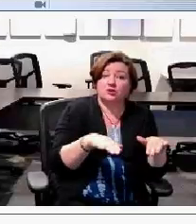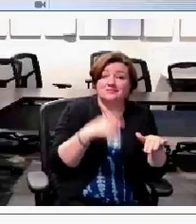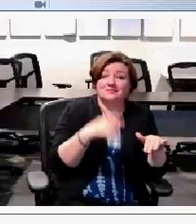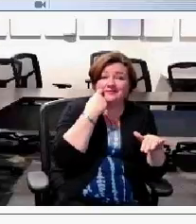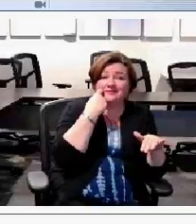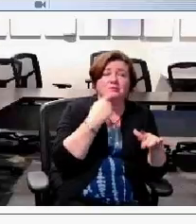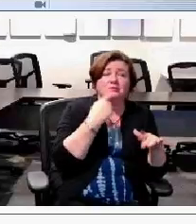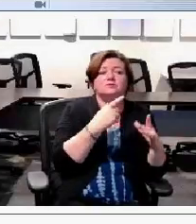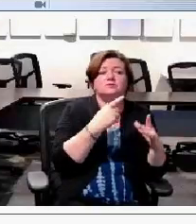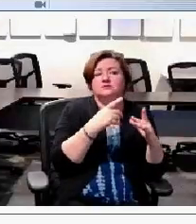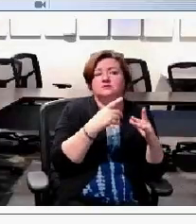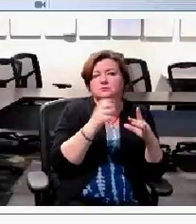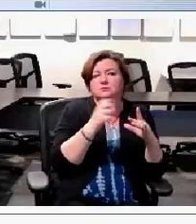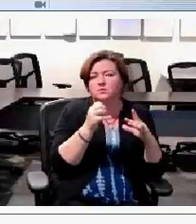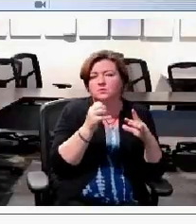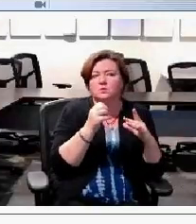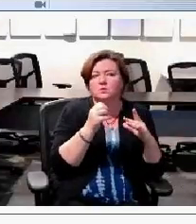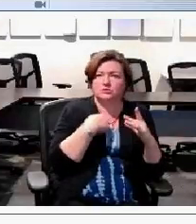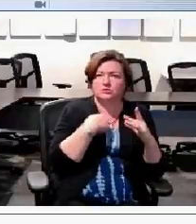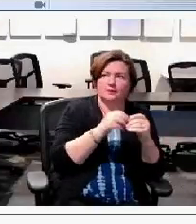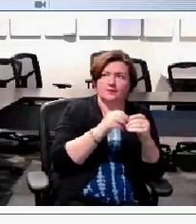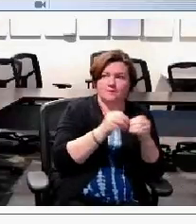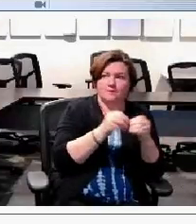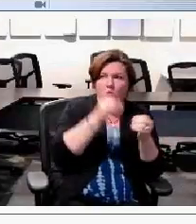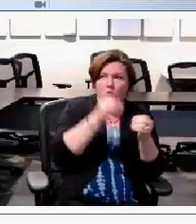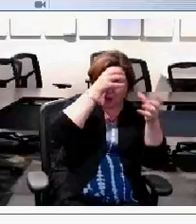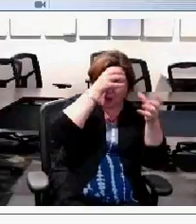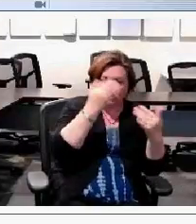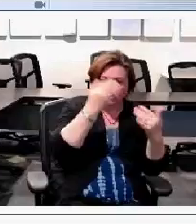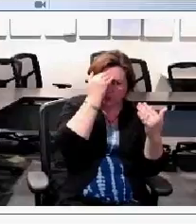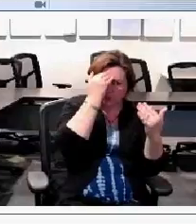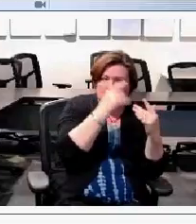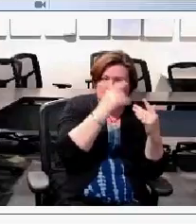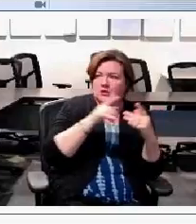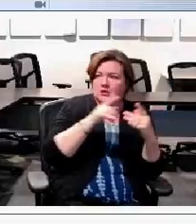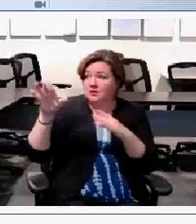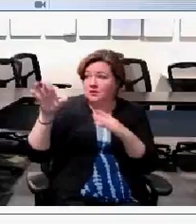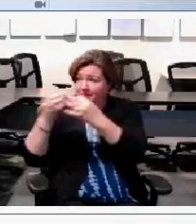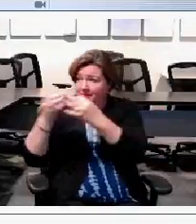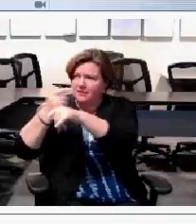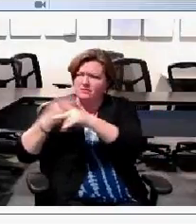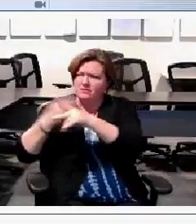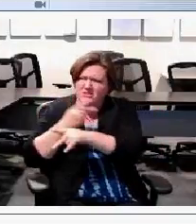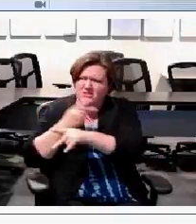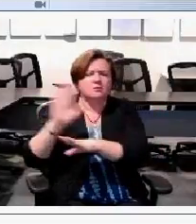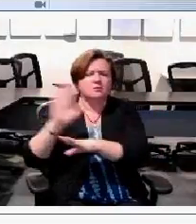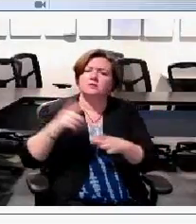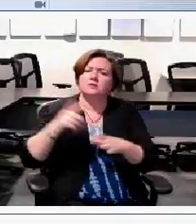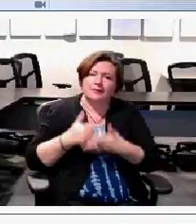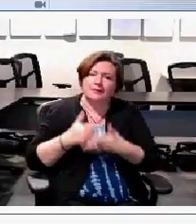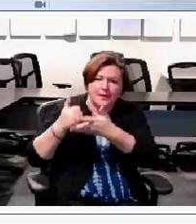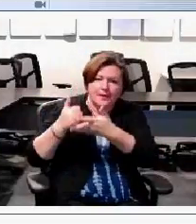make sure that we're really knowledgeable on the end, make sure that families don't have to struggle through those processes.